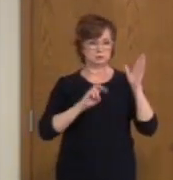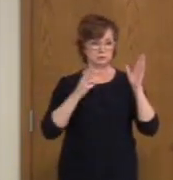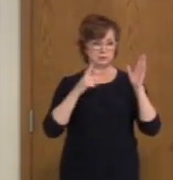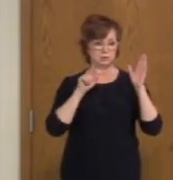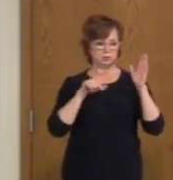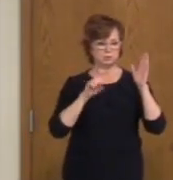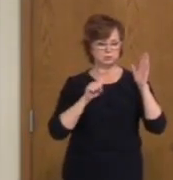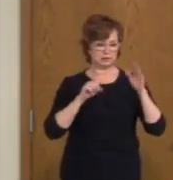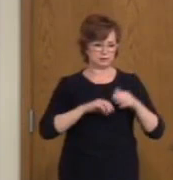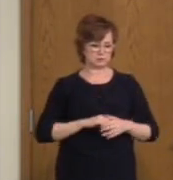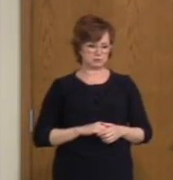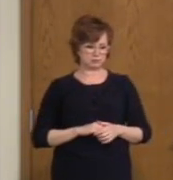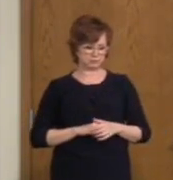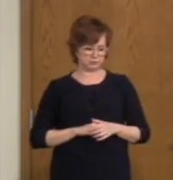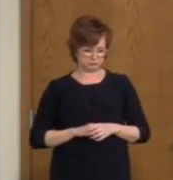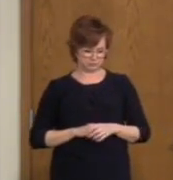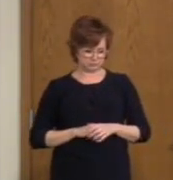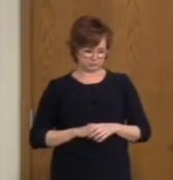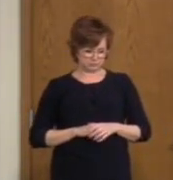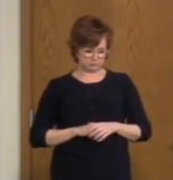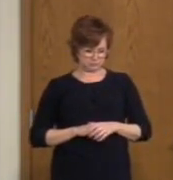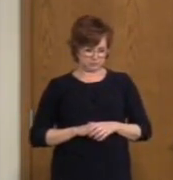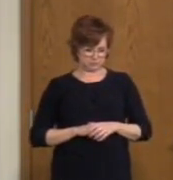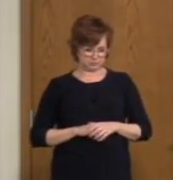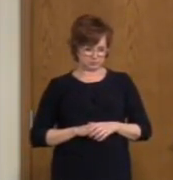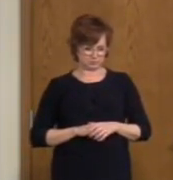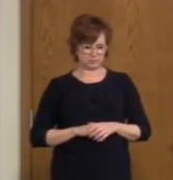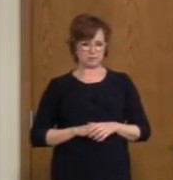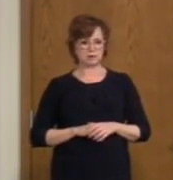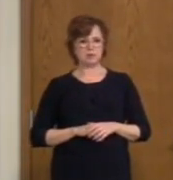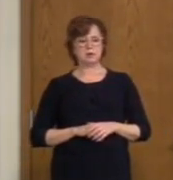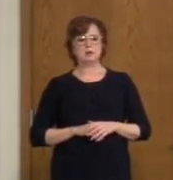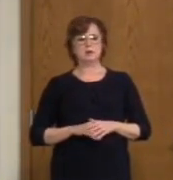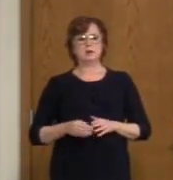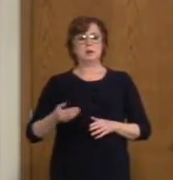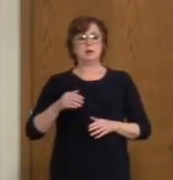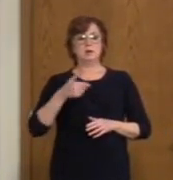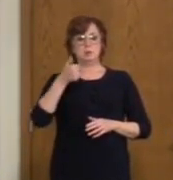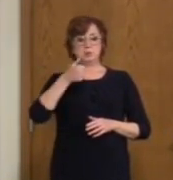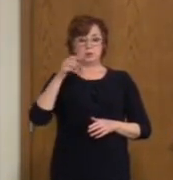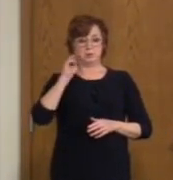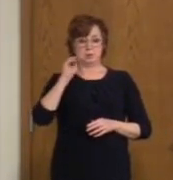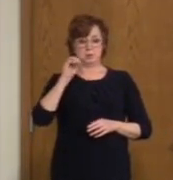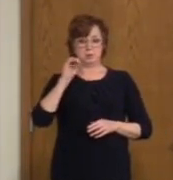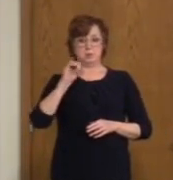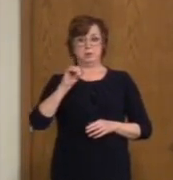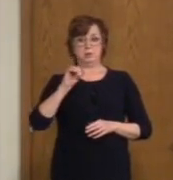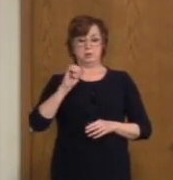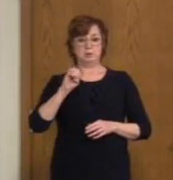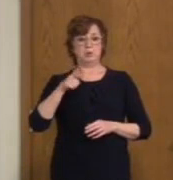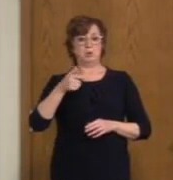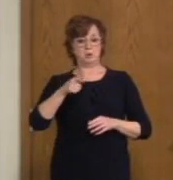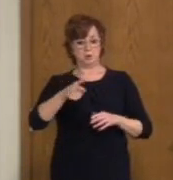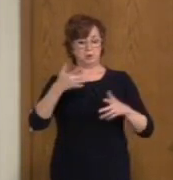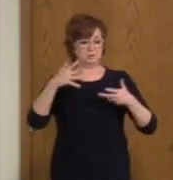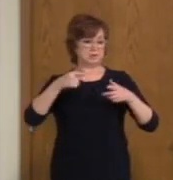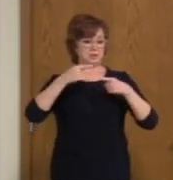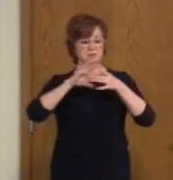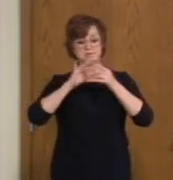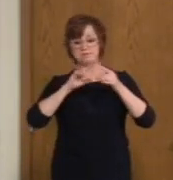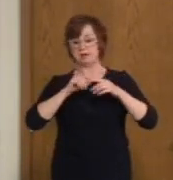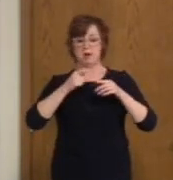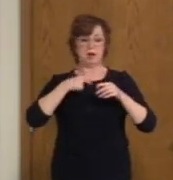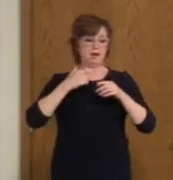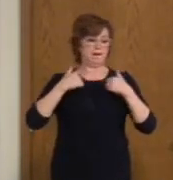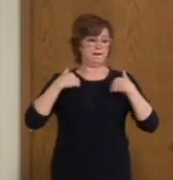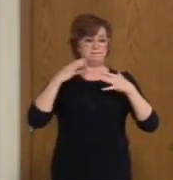you've previously said that you had faith in the Regina people to make the right decisions to slow the spread of the variant, and then days later we were put